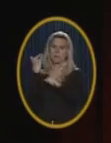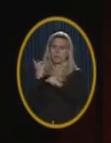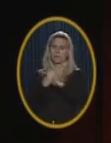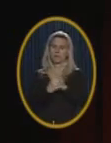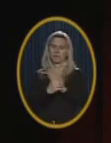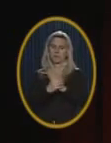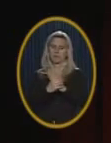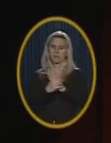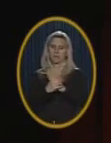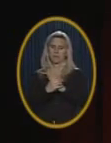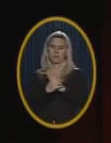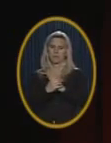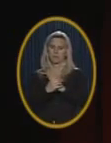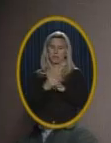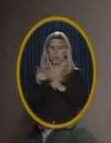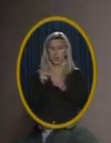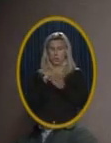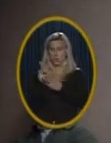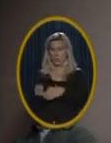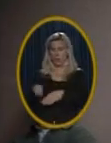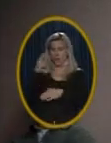Yes, we paid a high price